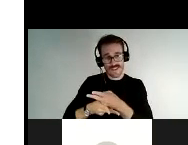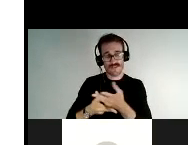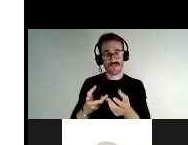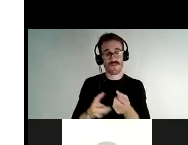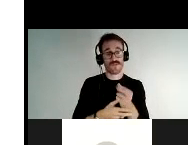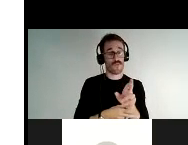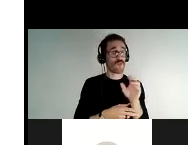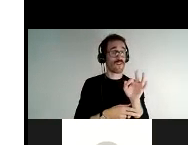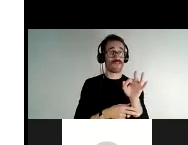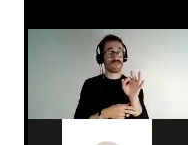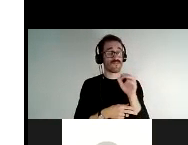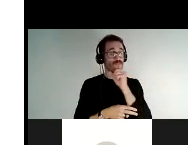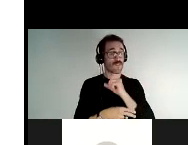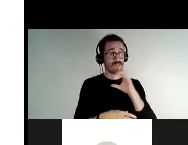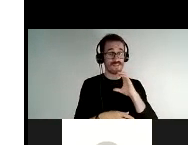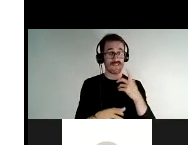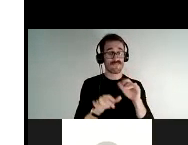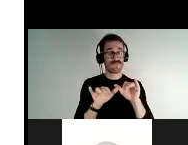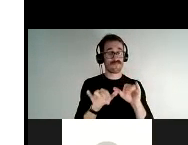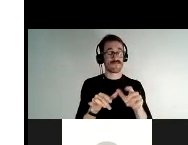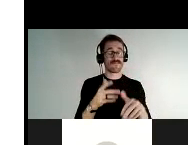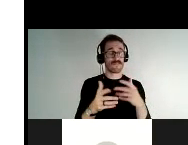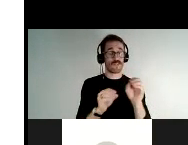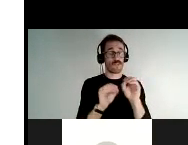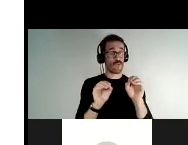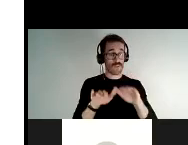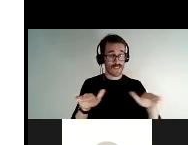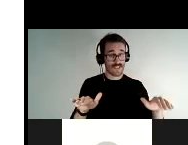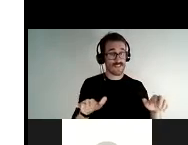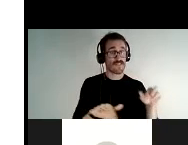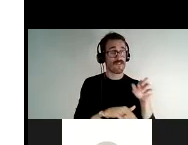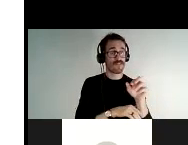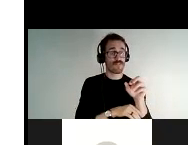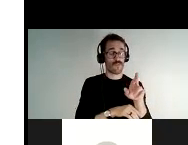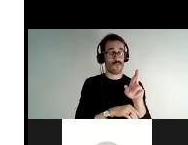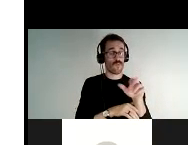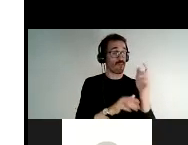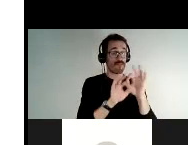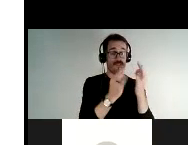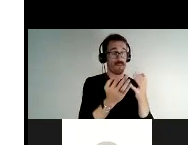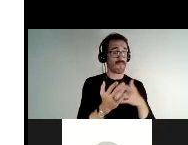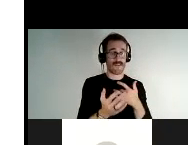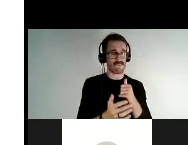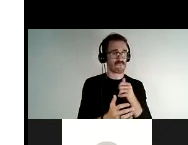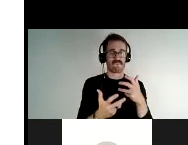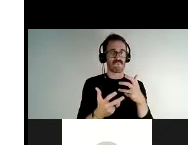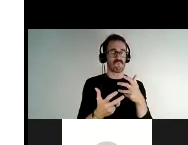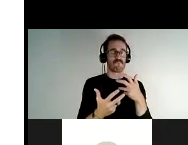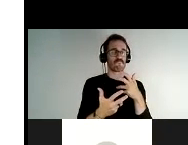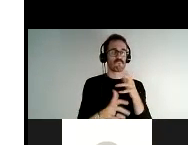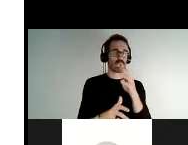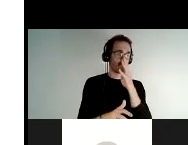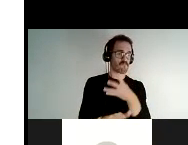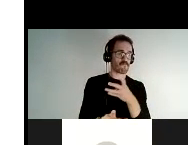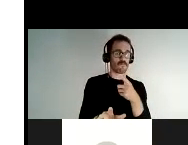perhaps doesn't have children of his own, and other family members have decided to try and take the property away